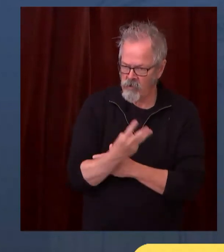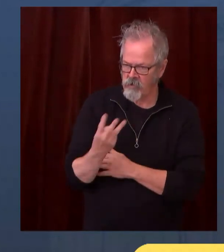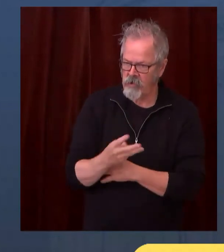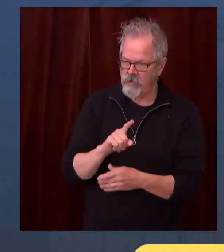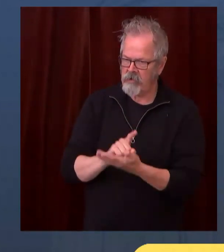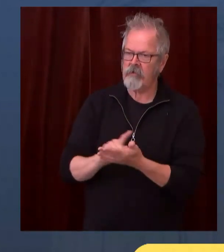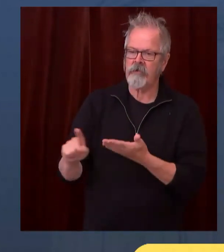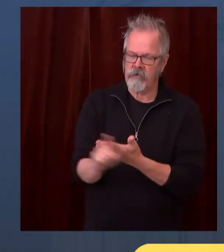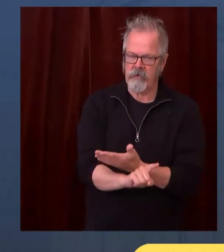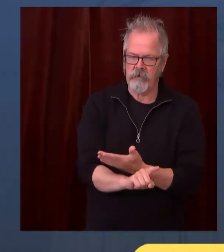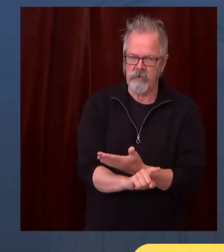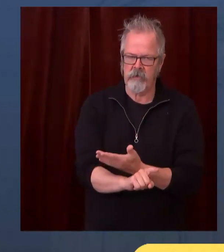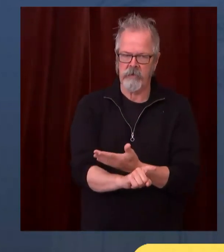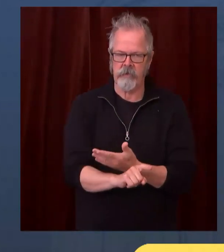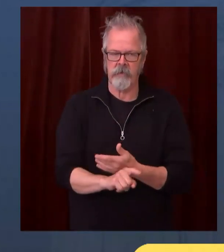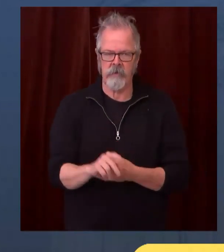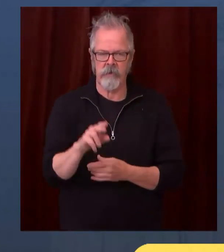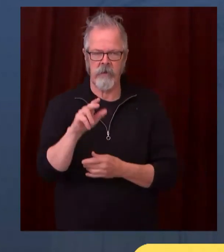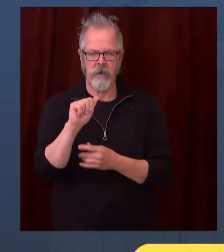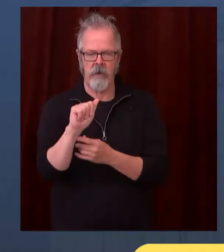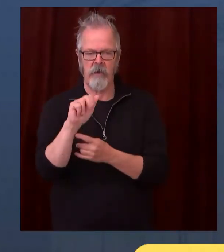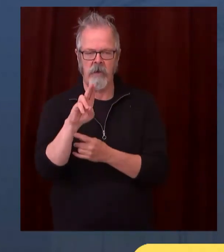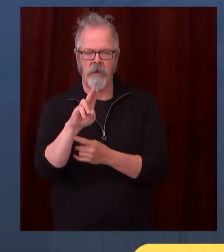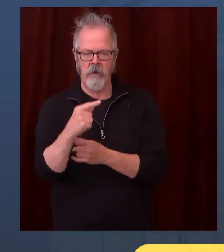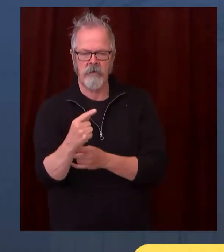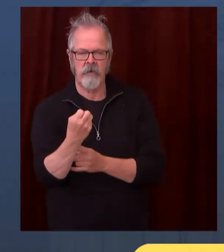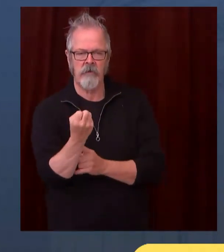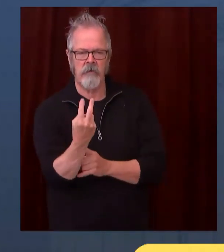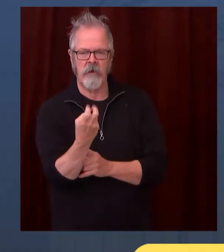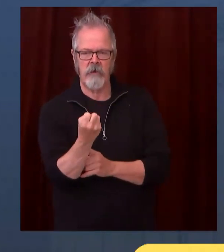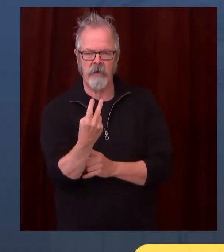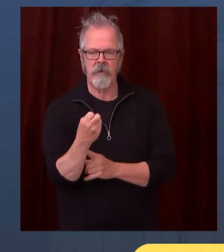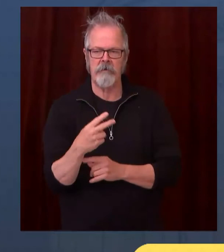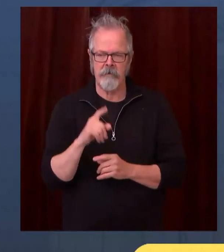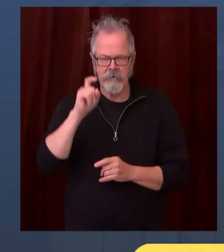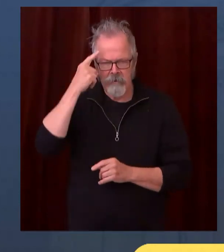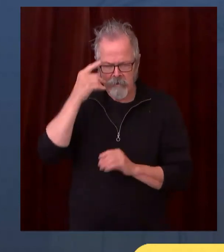I believe so, John. I don't have that right in front of me.